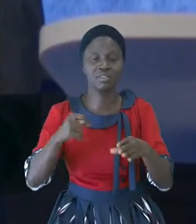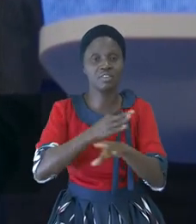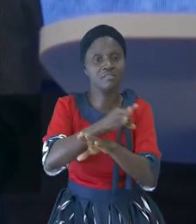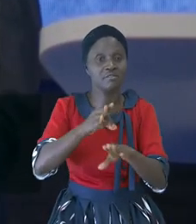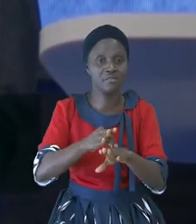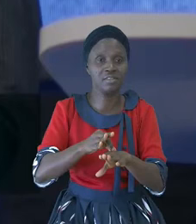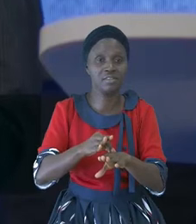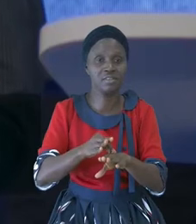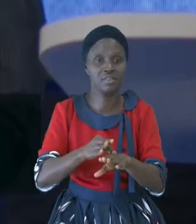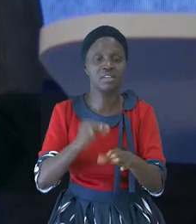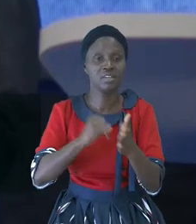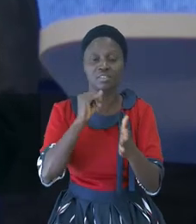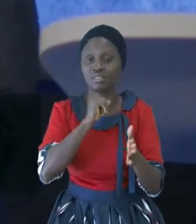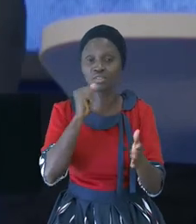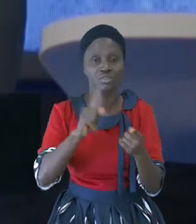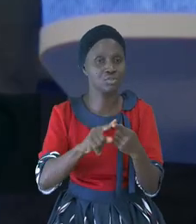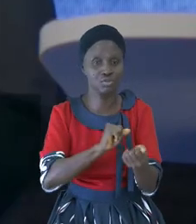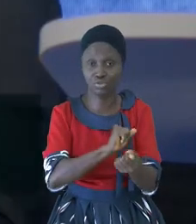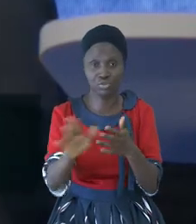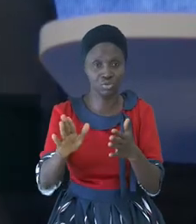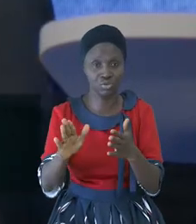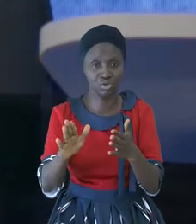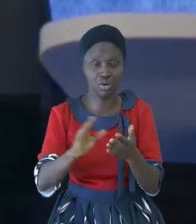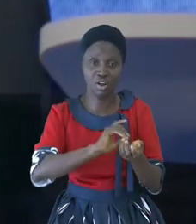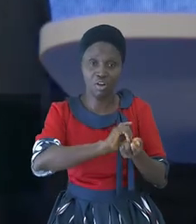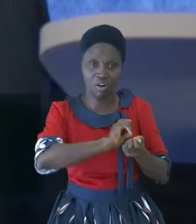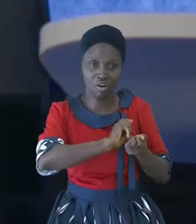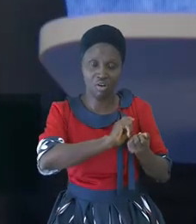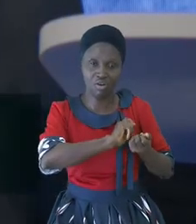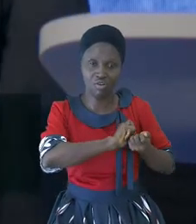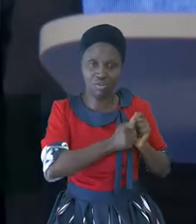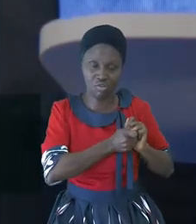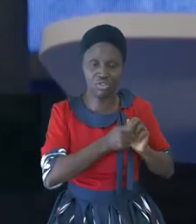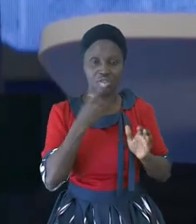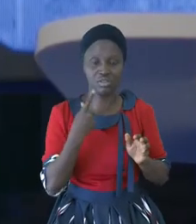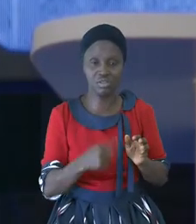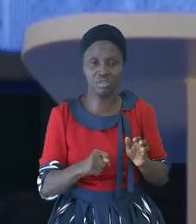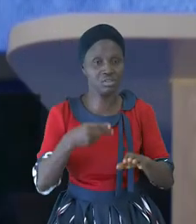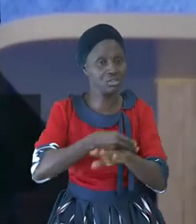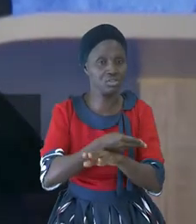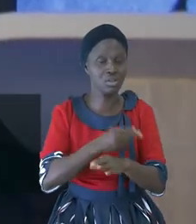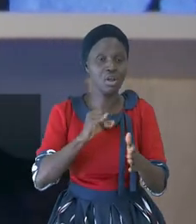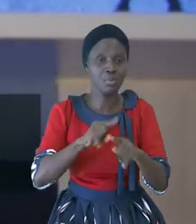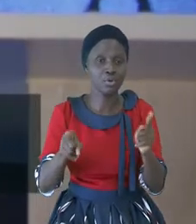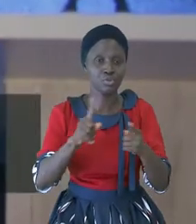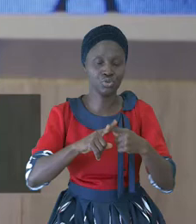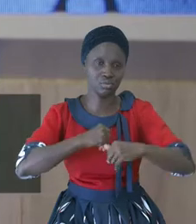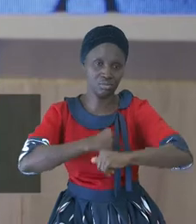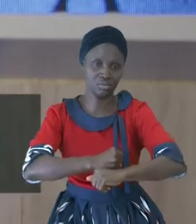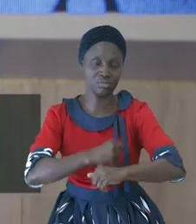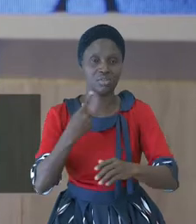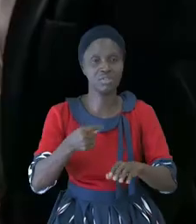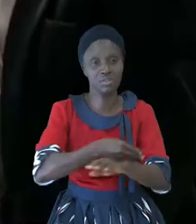not to destroy the sheep, it is to defend the sheep. The rod of the Almighty God